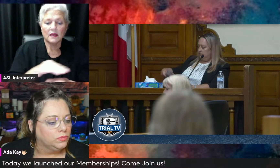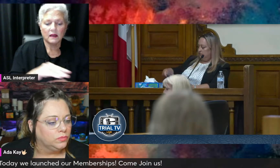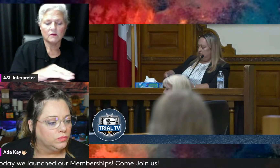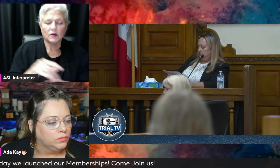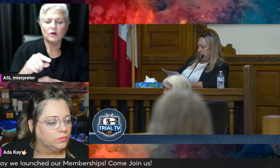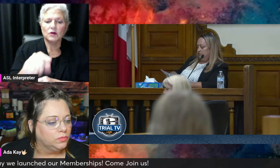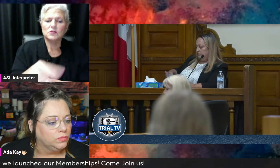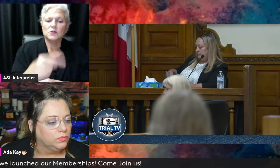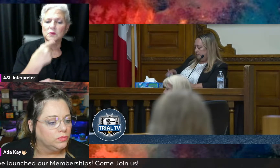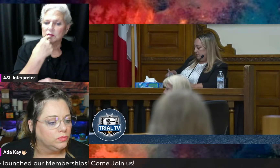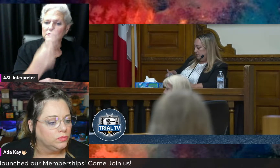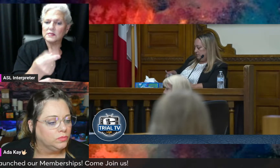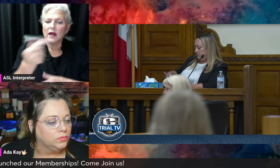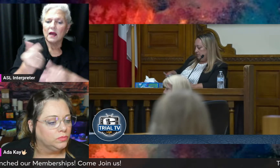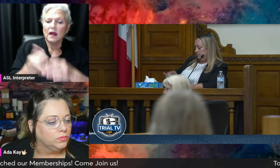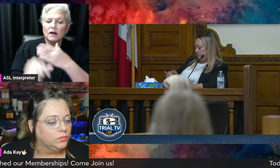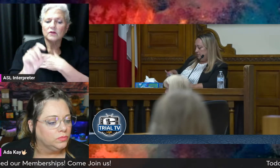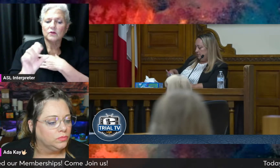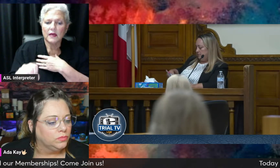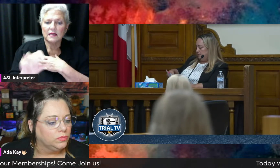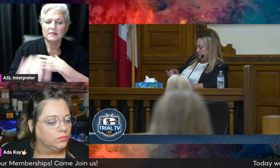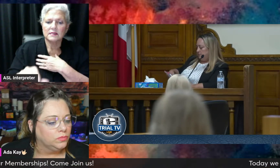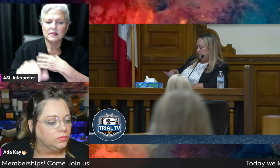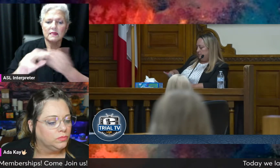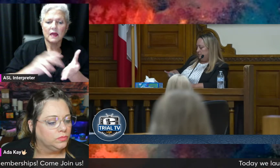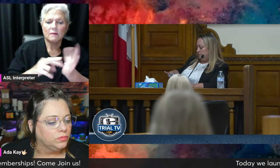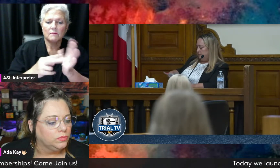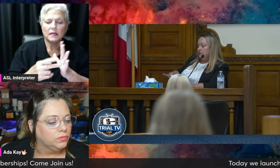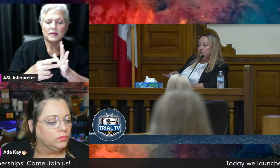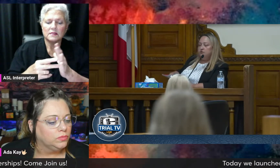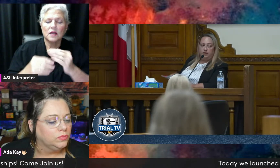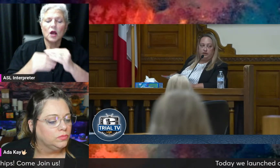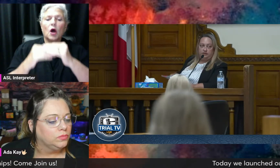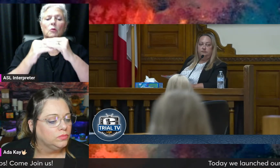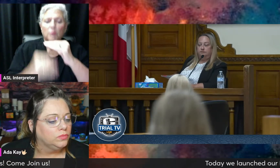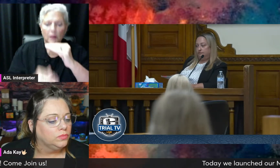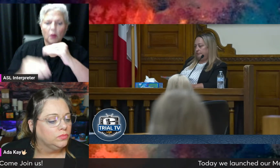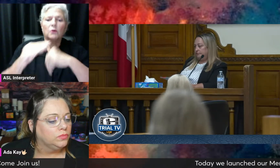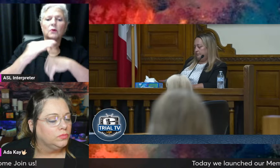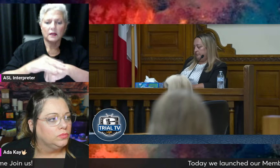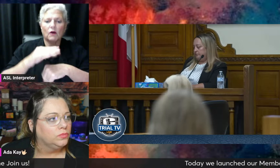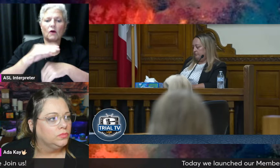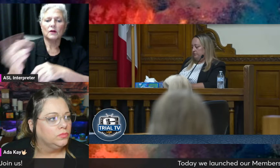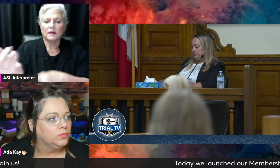that means below it on the handle, not actually under it. Correct.